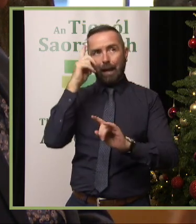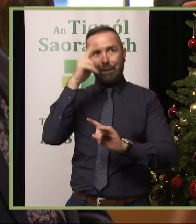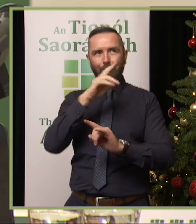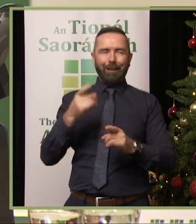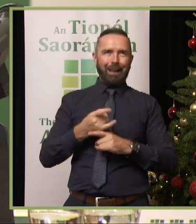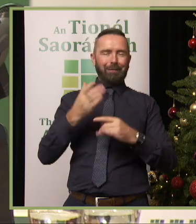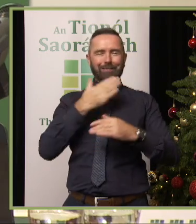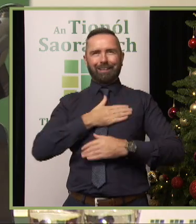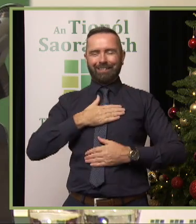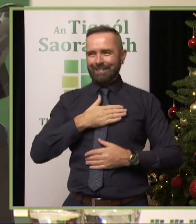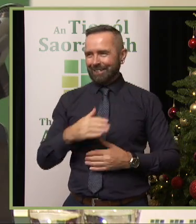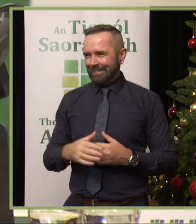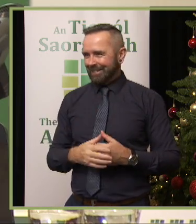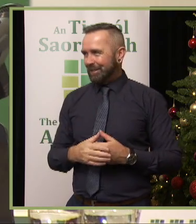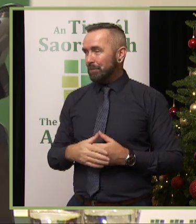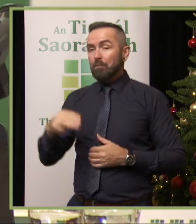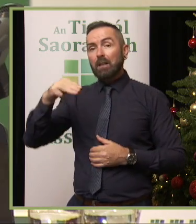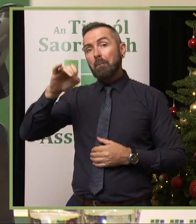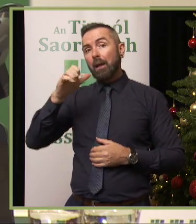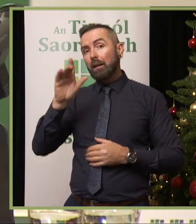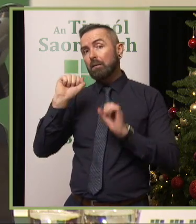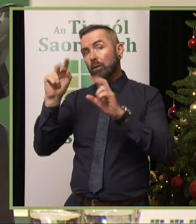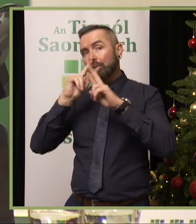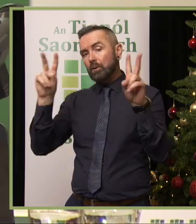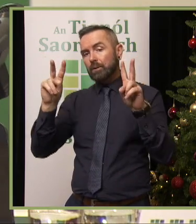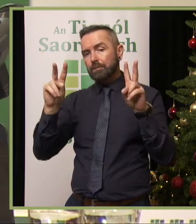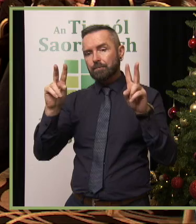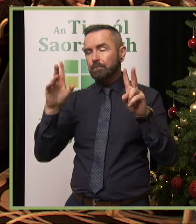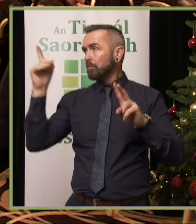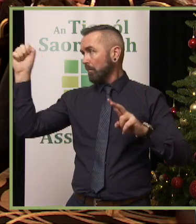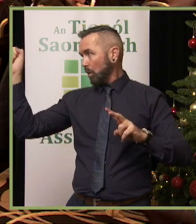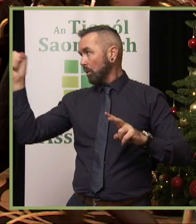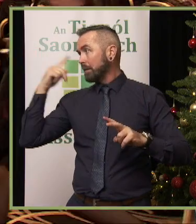Micheál would have Micheál, please, and then I'll see those hands, Brendan and Robert. Yeah.